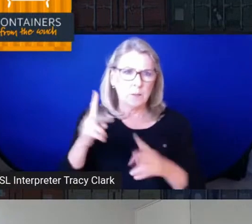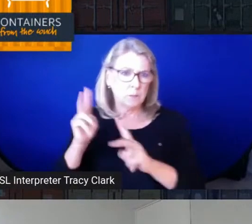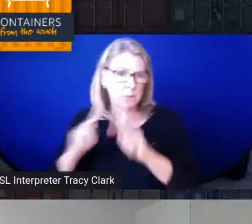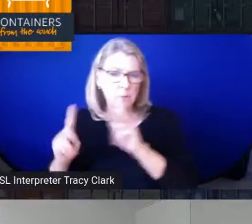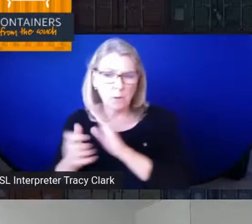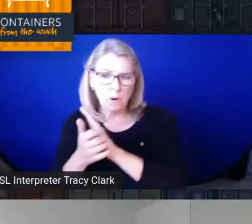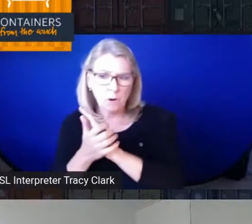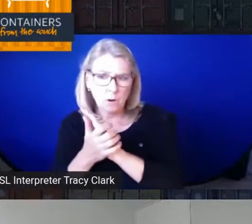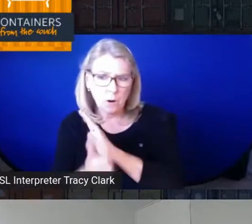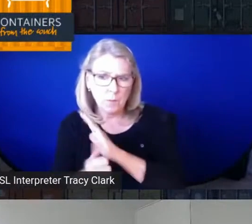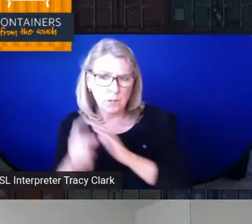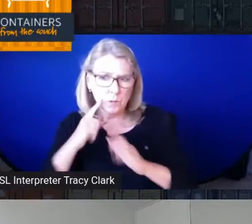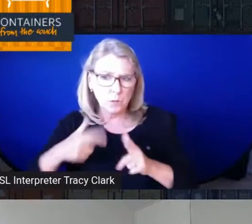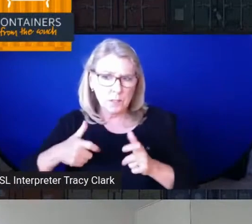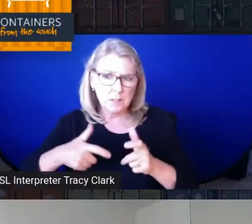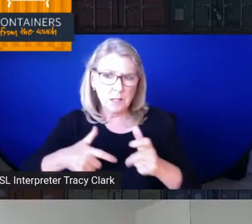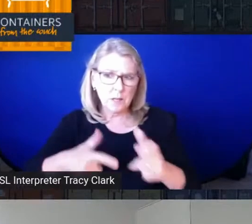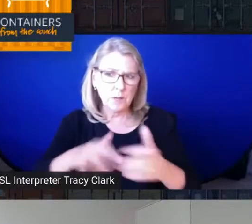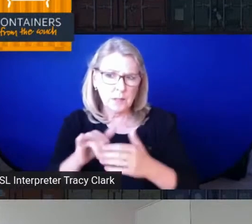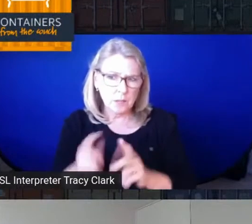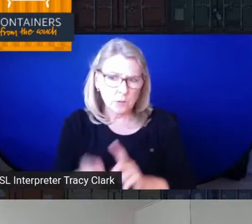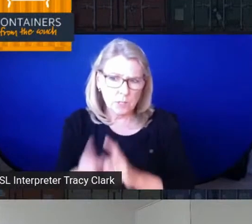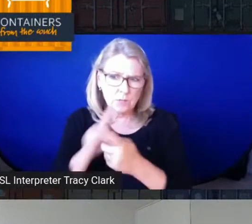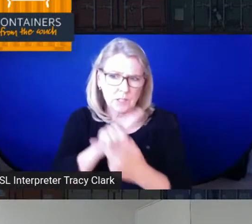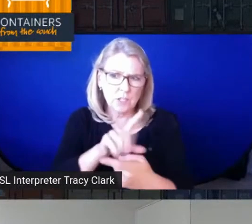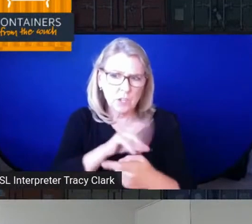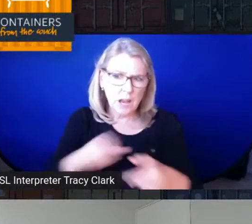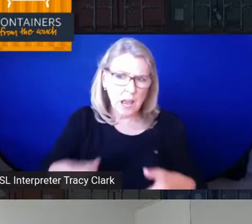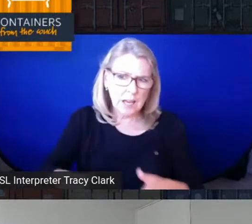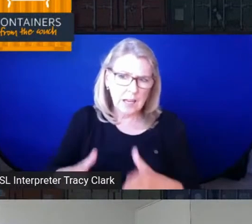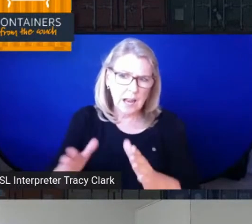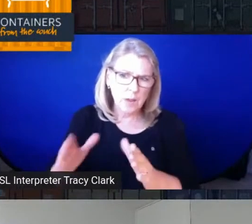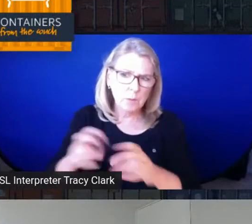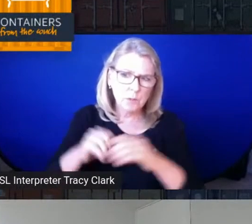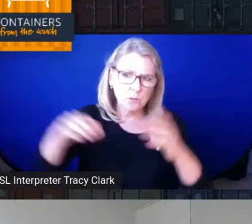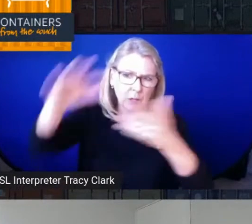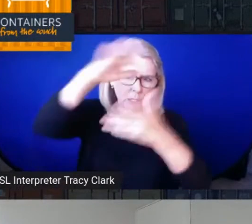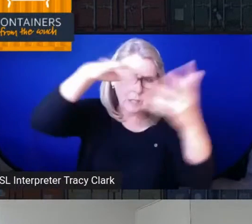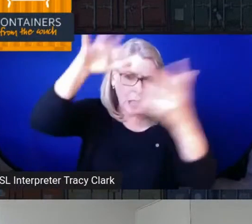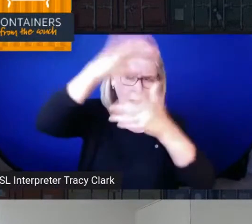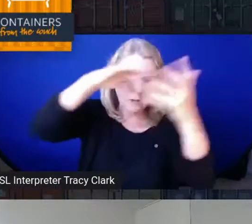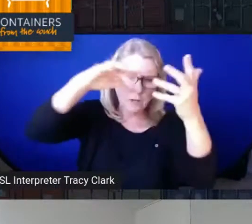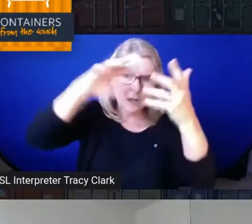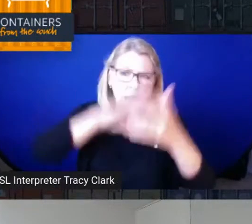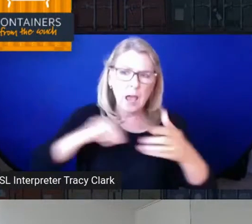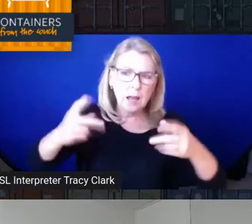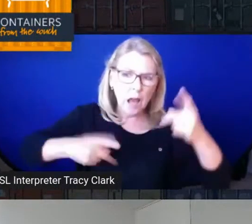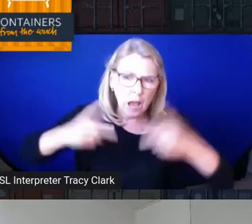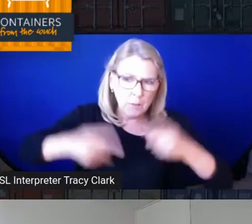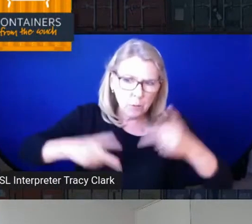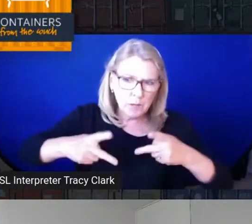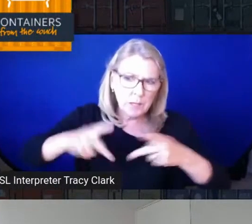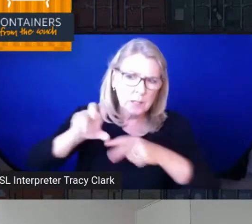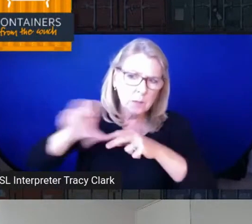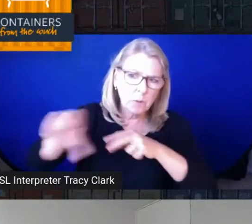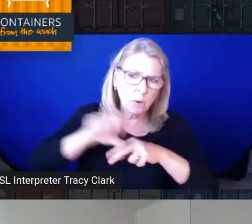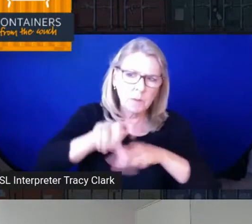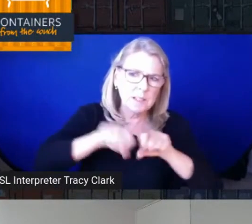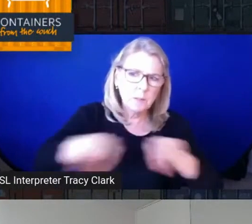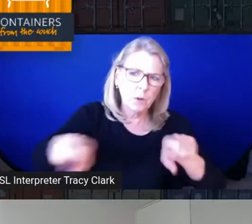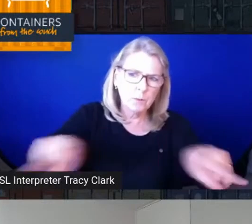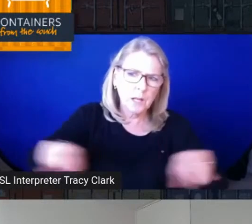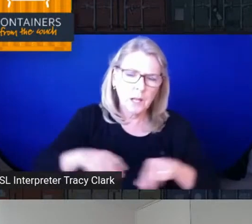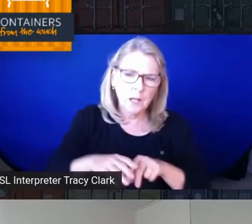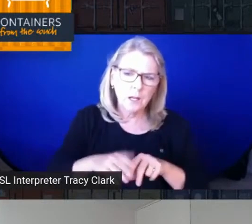client transformation and enable multi-cloud and hybrid deployment. And we